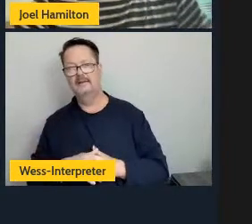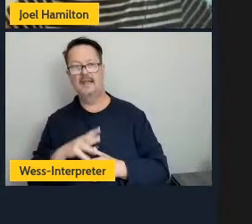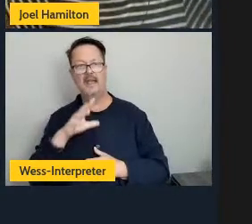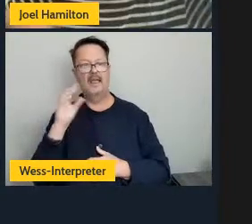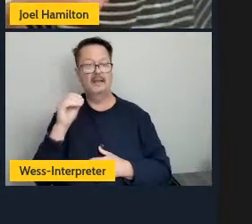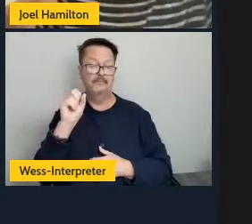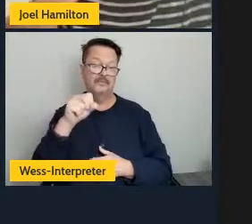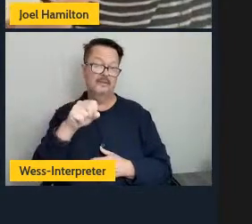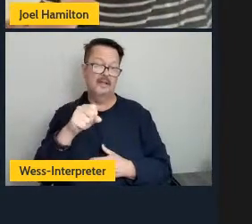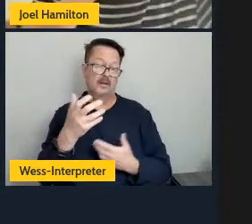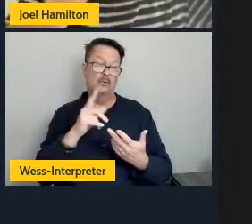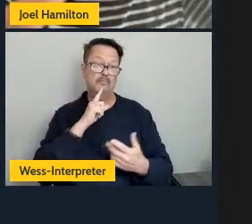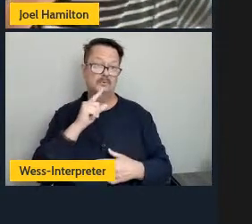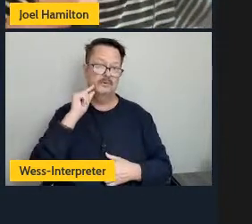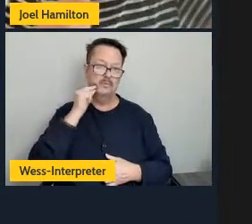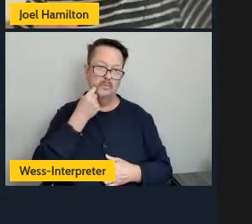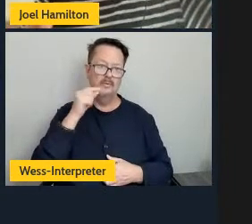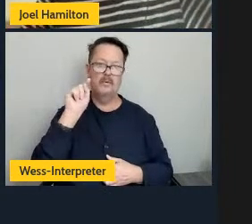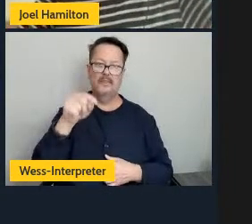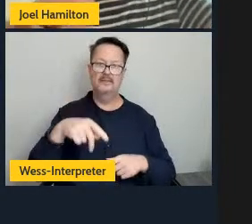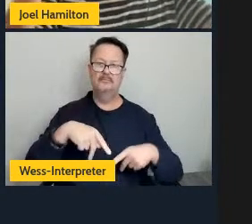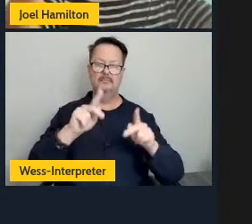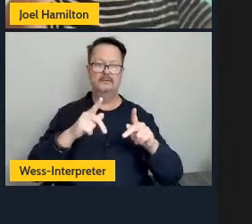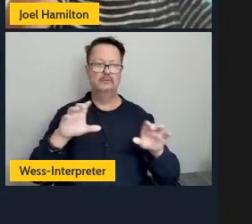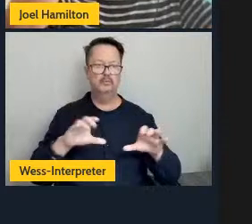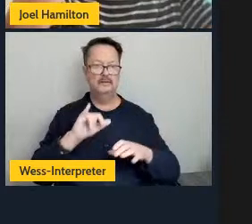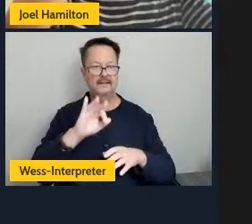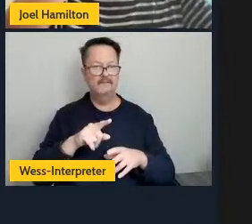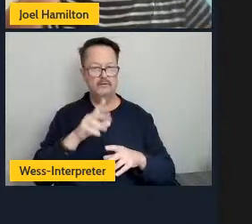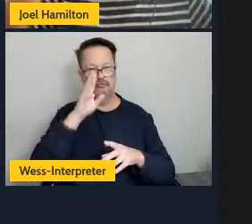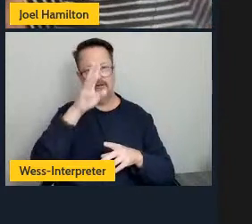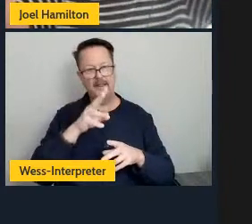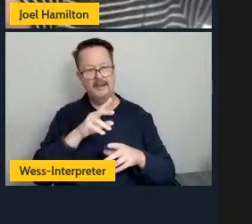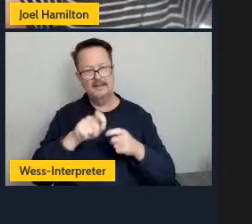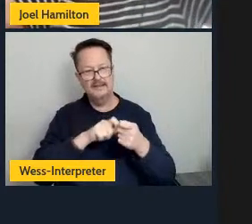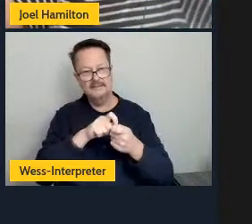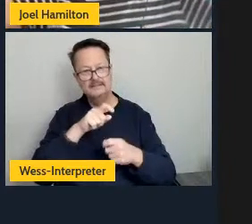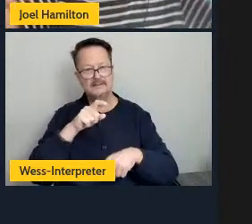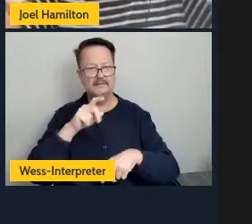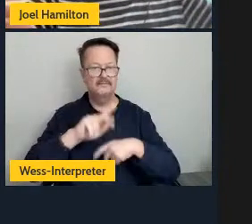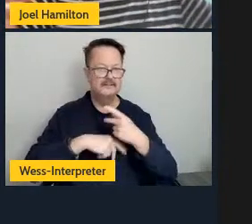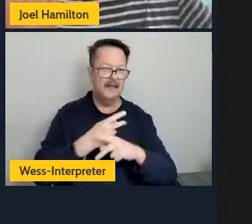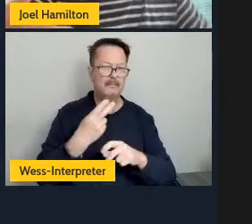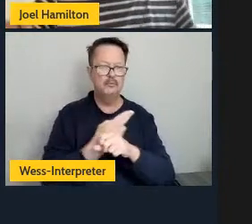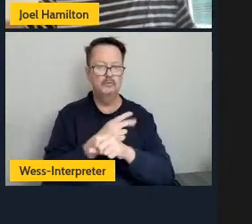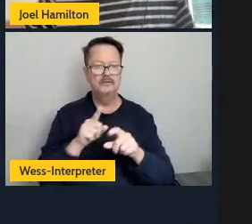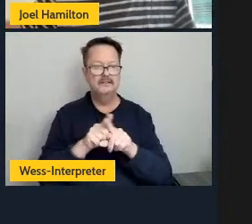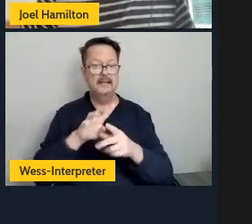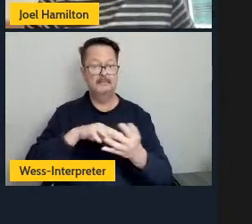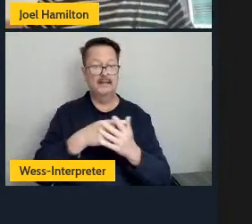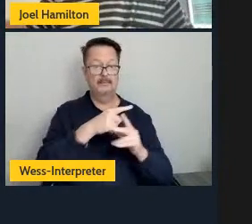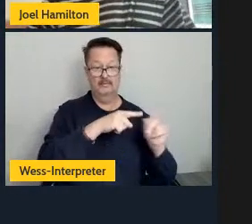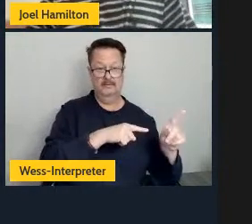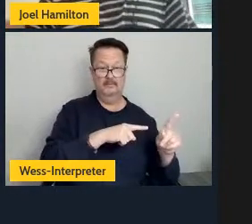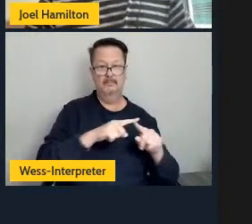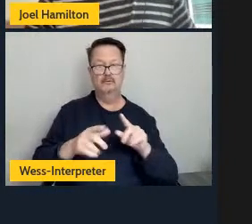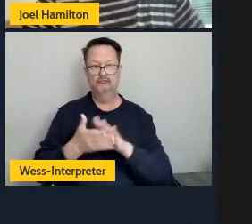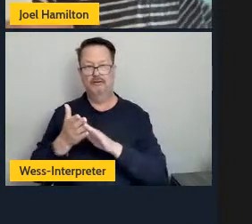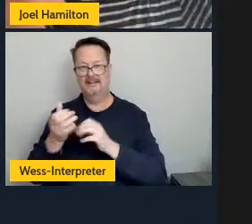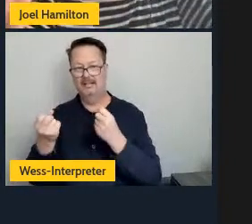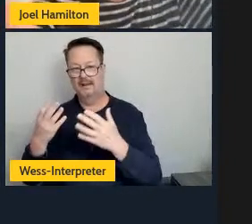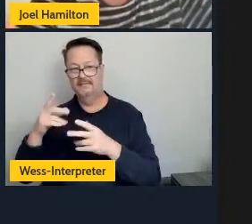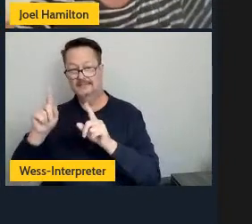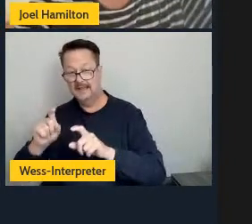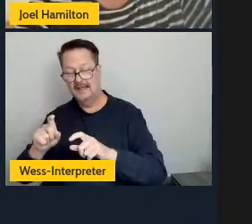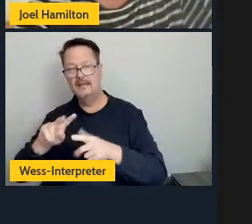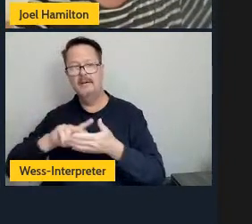And yeah, what's pretty cool is what this allows you to do is if you're creating an instance of the type and say using the same table elsewhere, but you're running a lot of tests, this